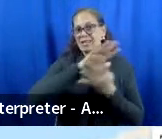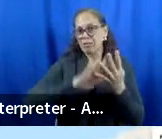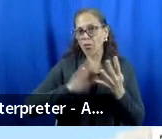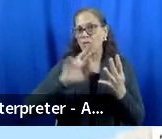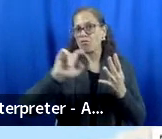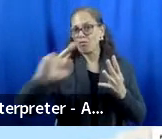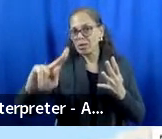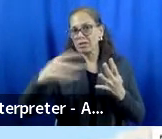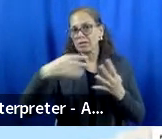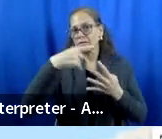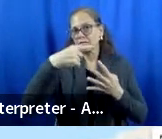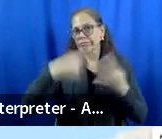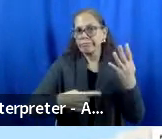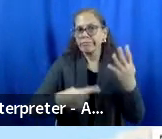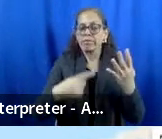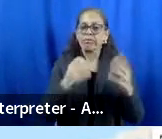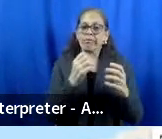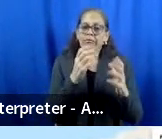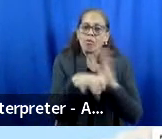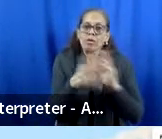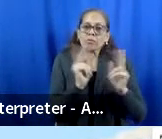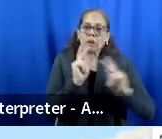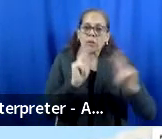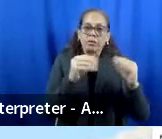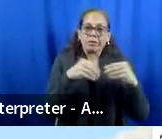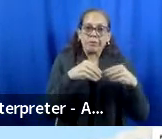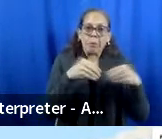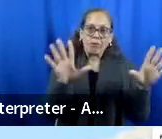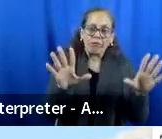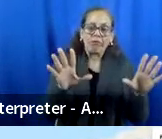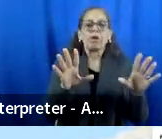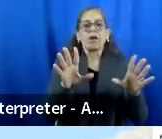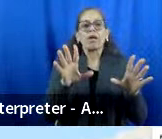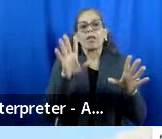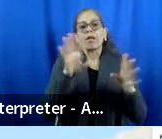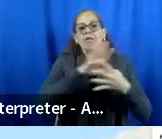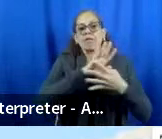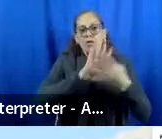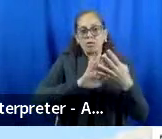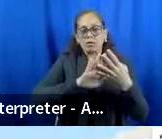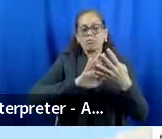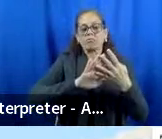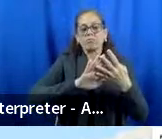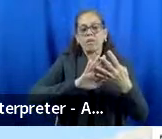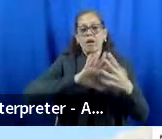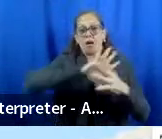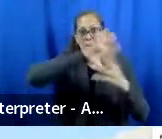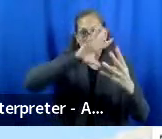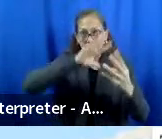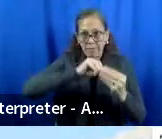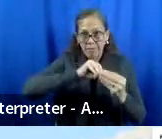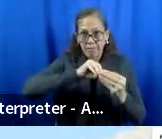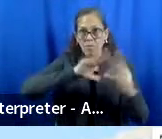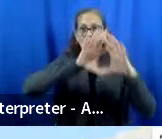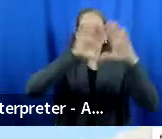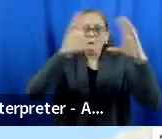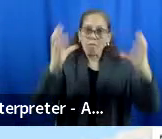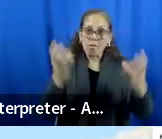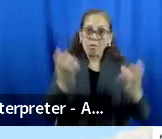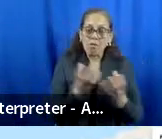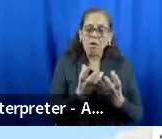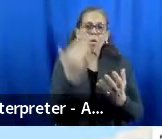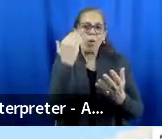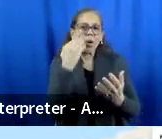those 4 data points are combined to come up with an overall population